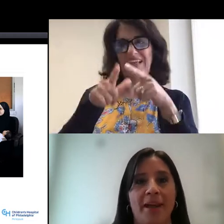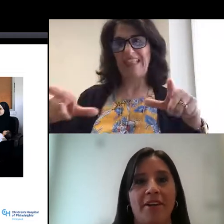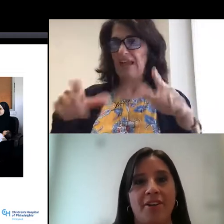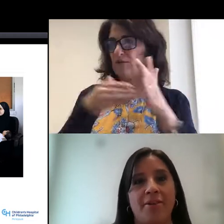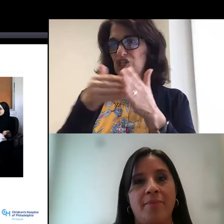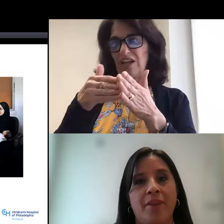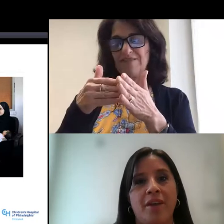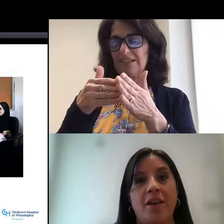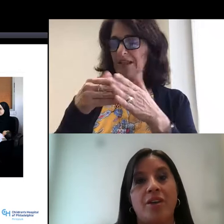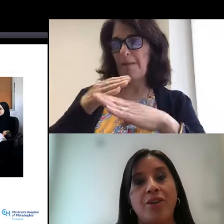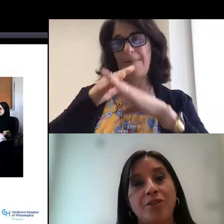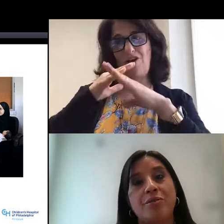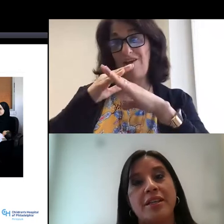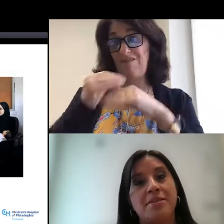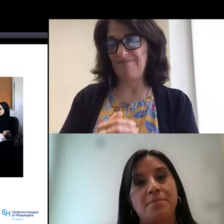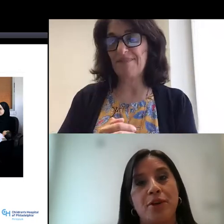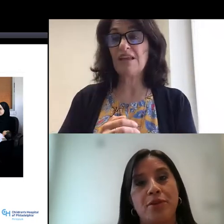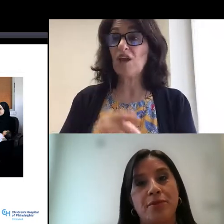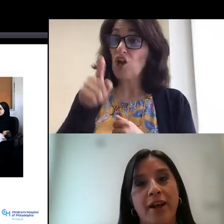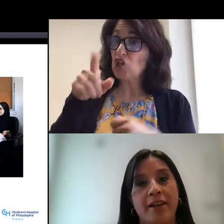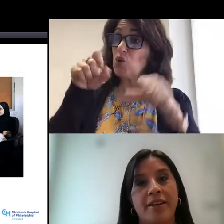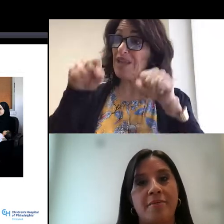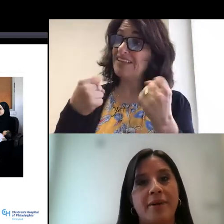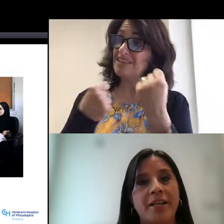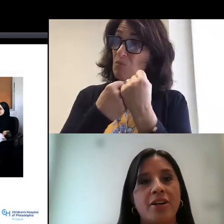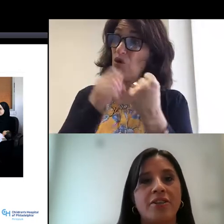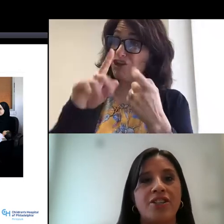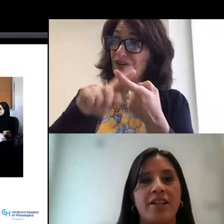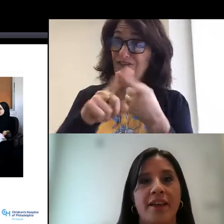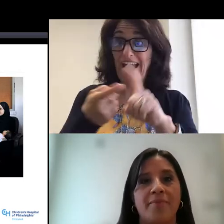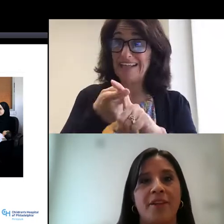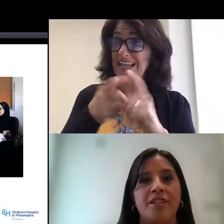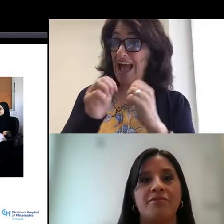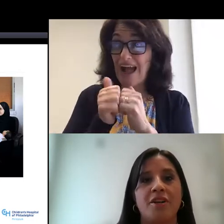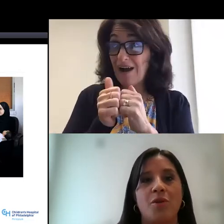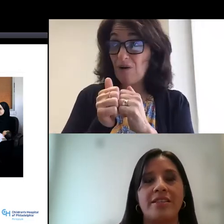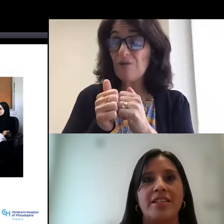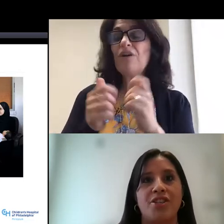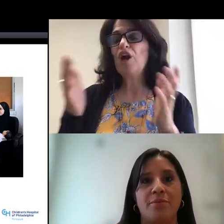a barrier. You can support your friend by encouraging them